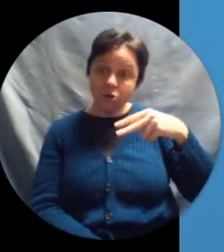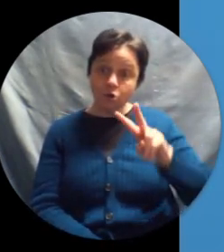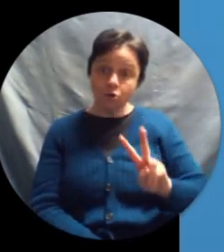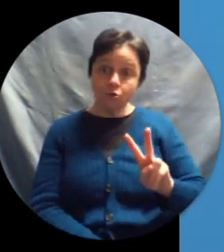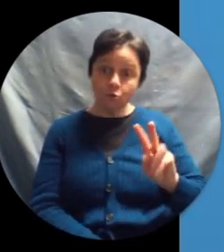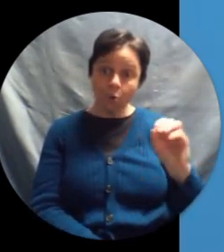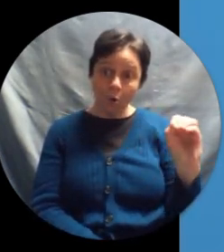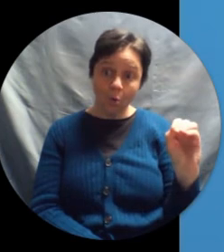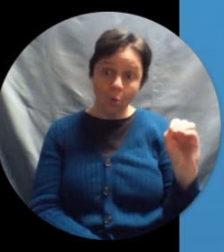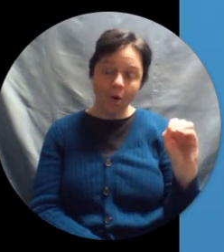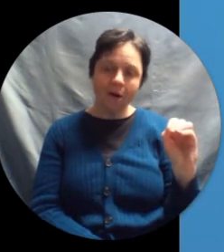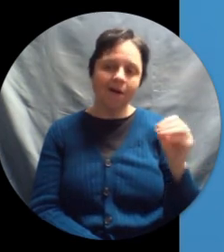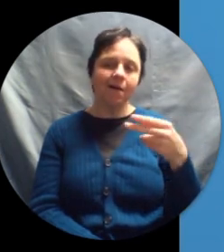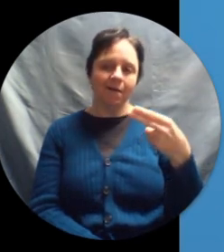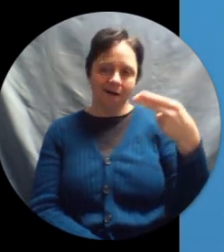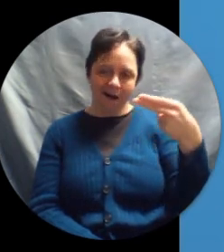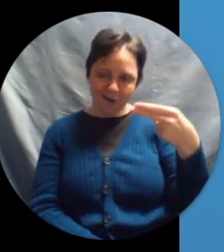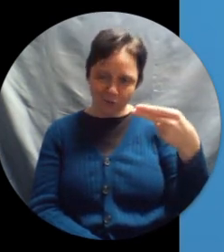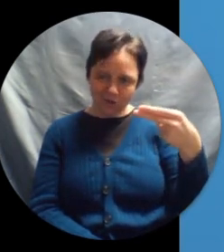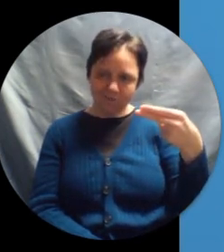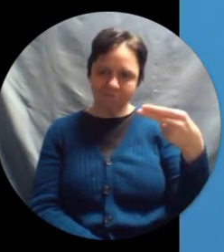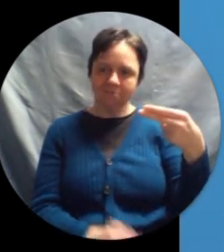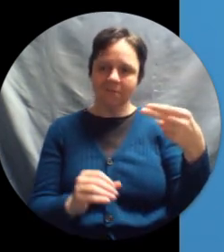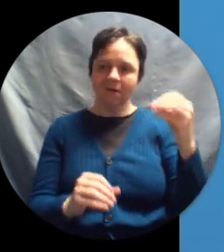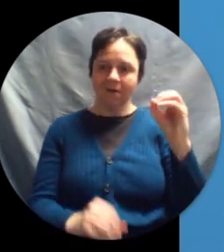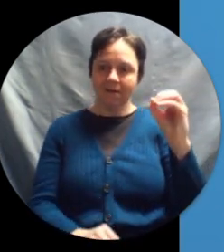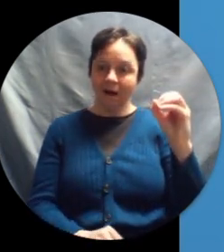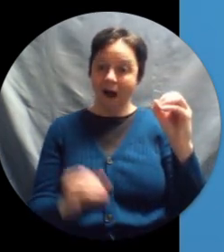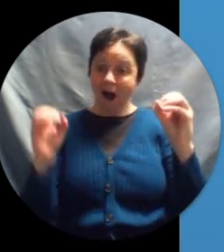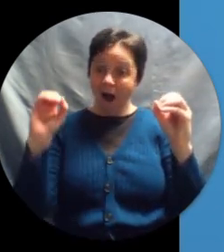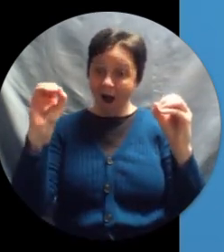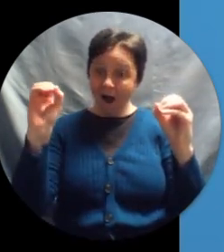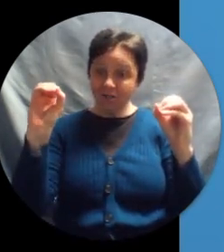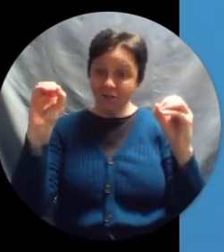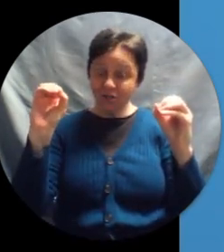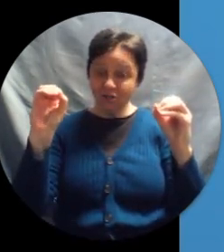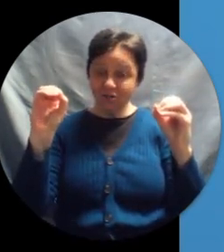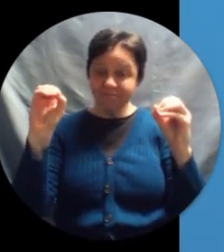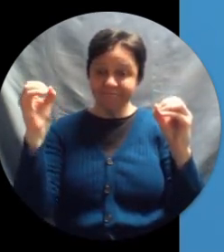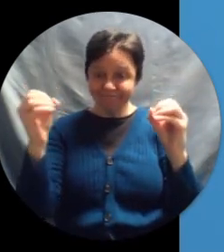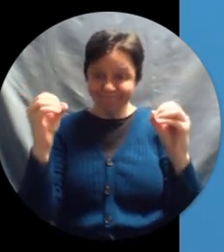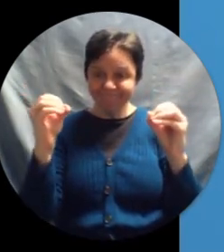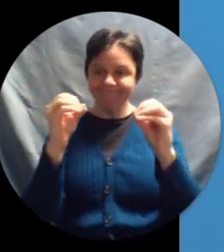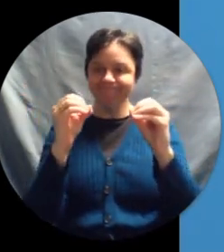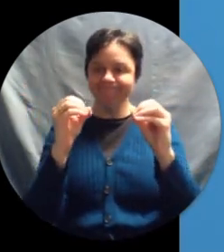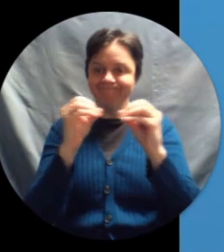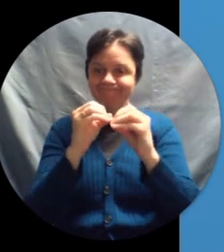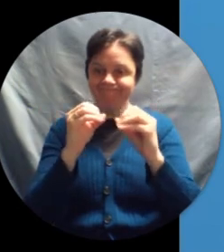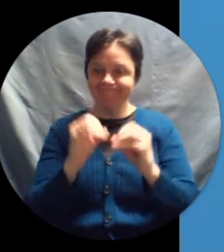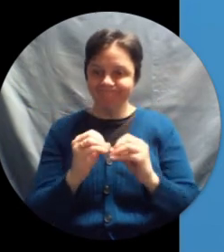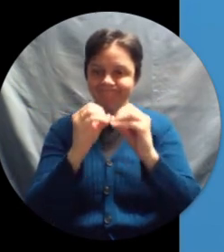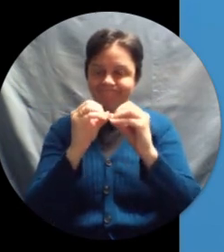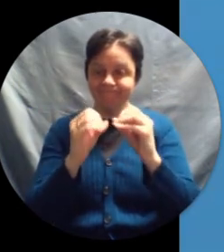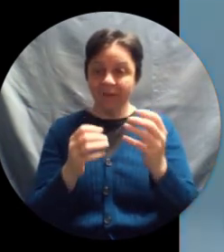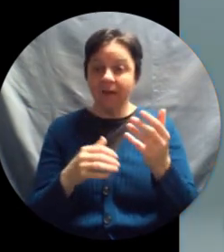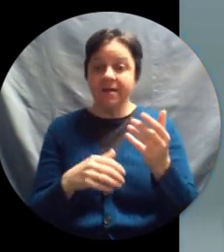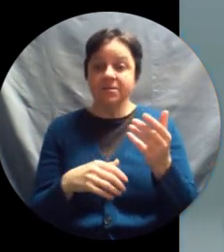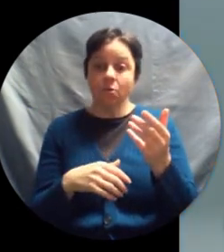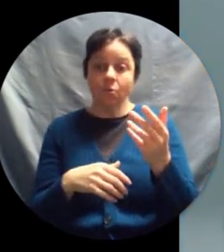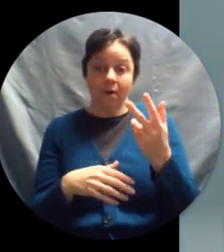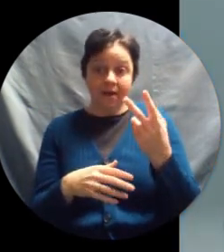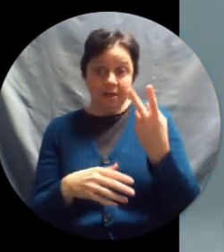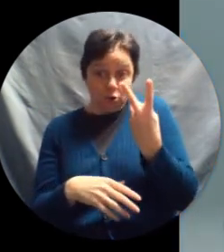one another, water is a molecule, okay? But because it's two different elements, water is also a compound, okay?